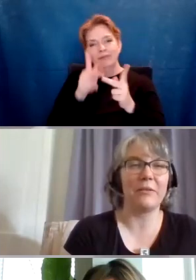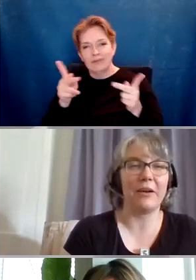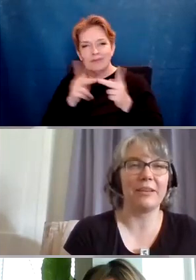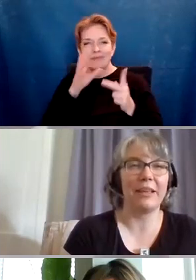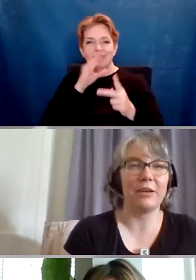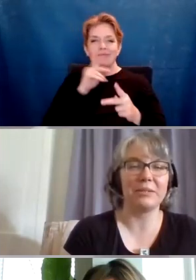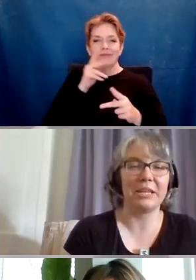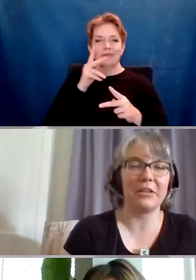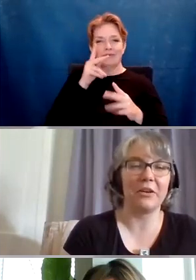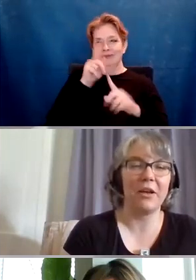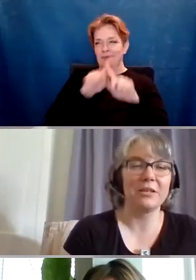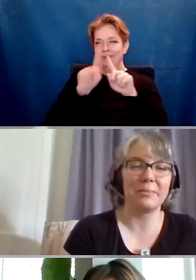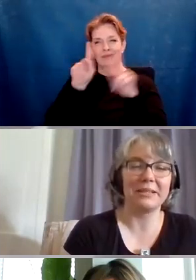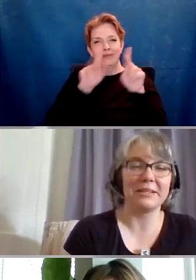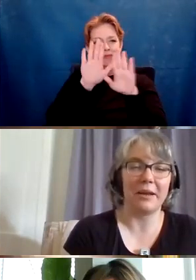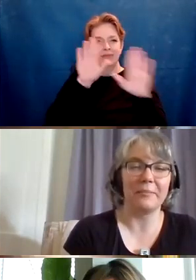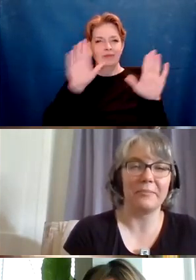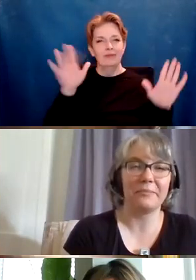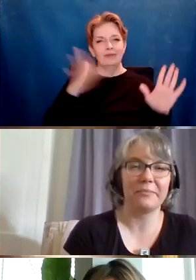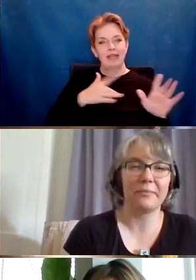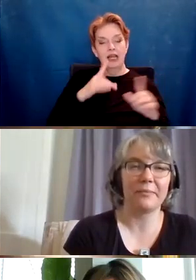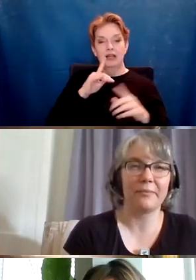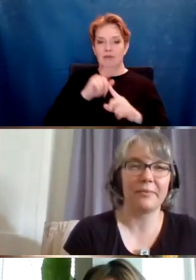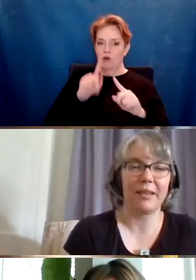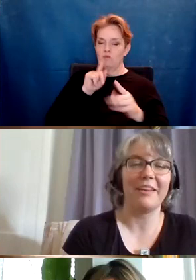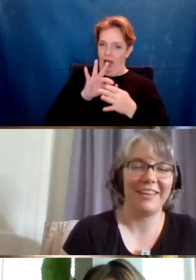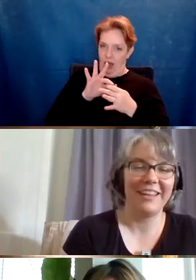completely grounded in a particular space and time.